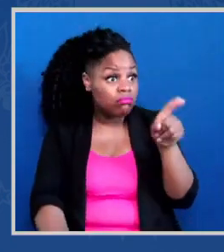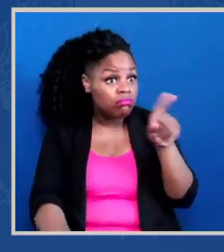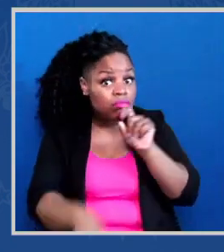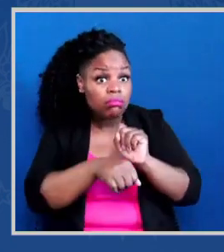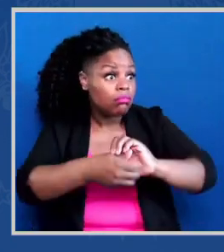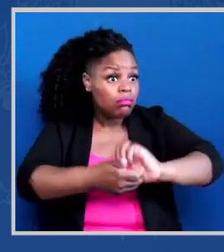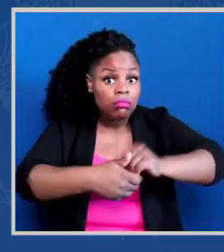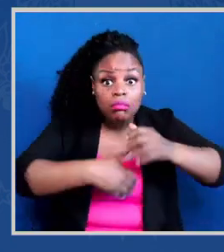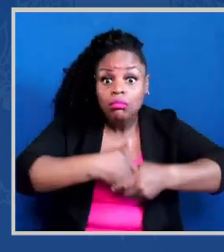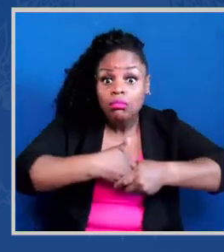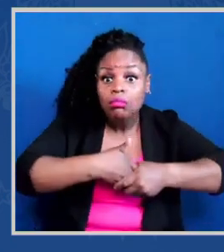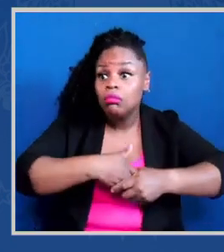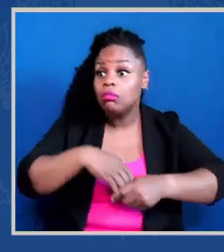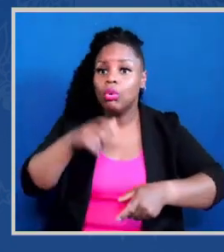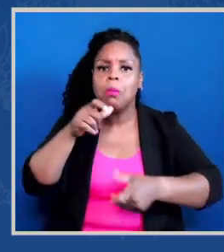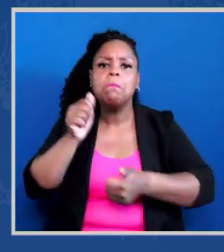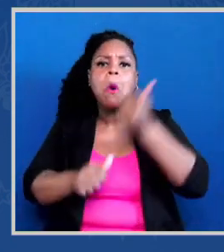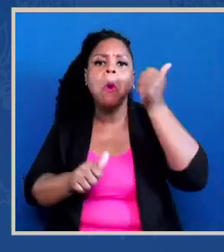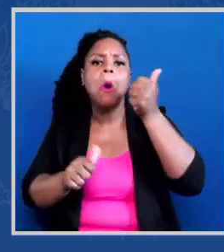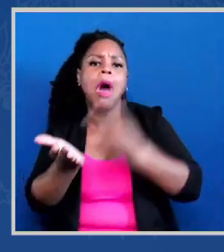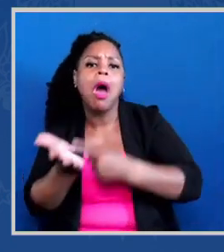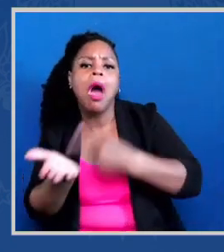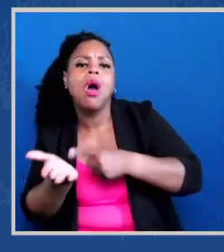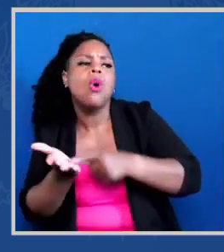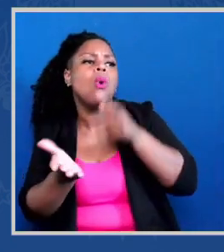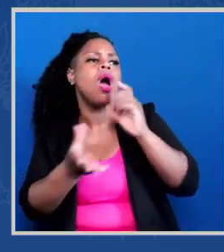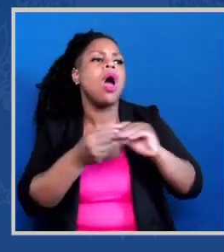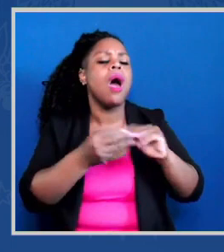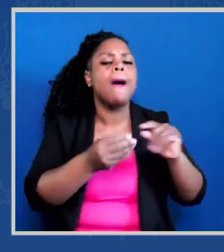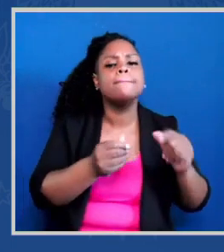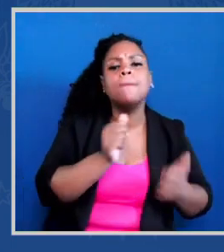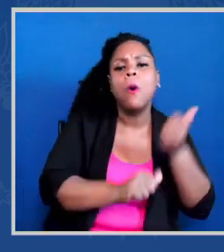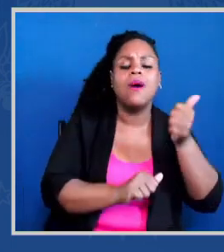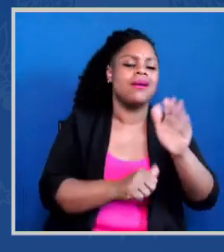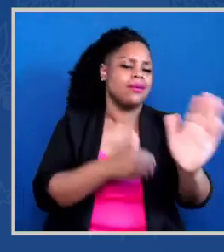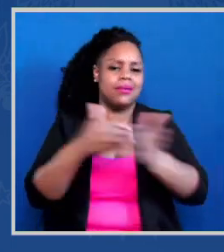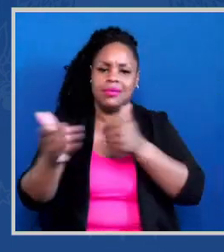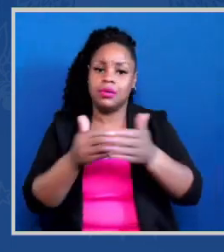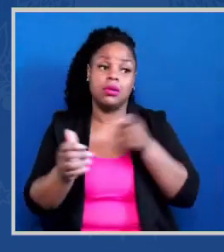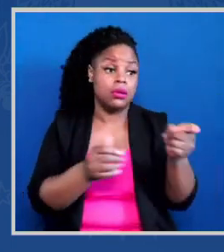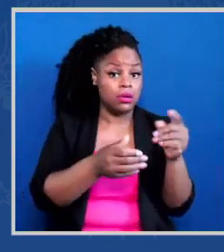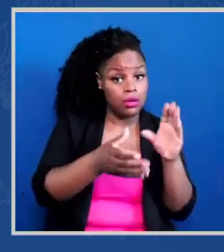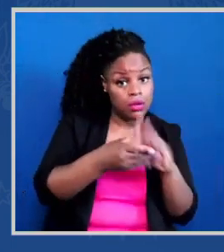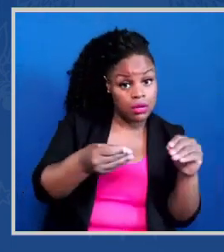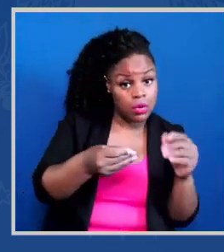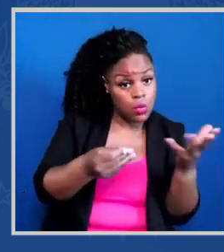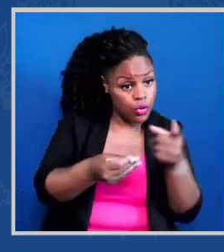Now, he can say what he said the meeting was about, and I will say what I think the meeting was about. That's how I'm going to handle it.